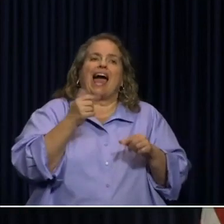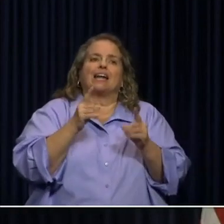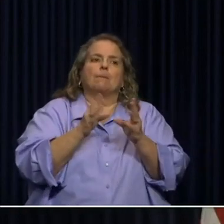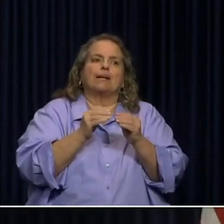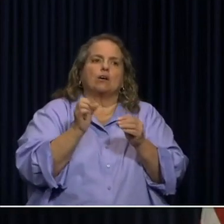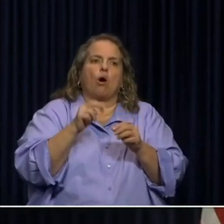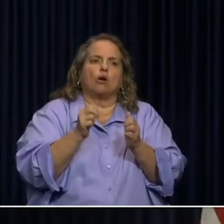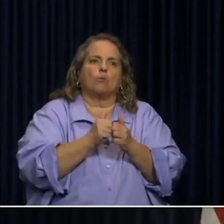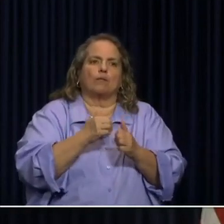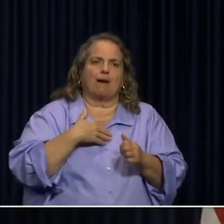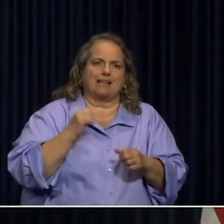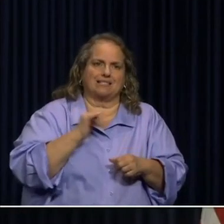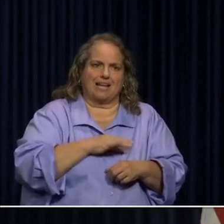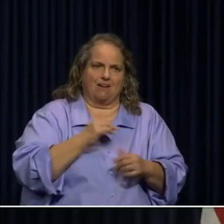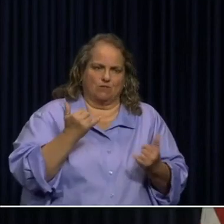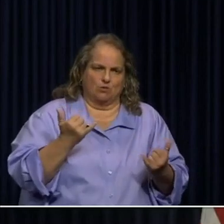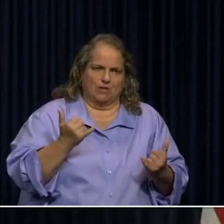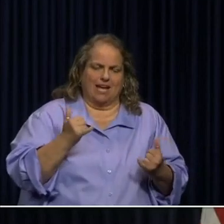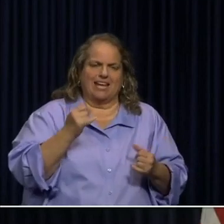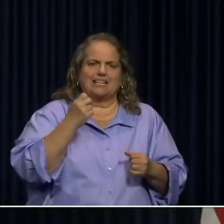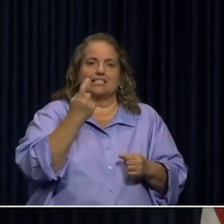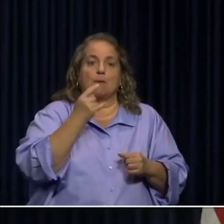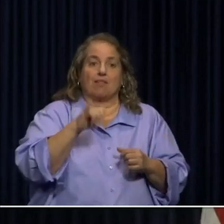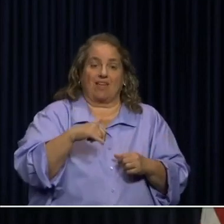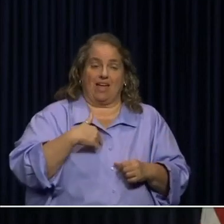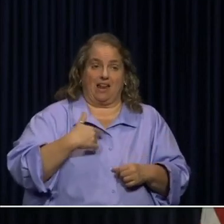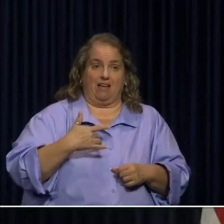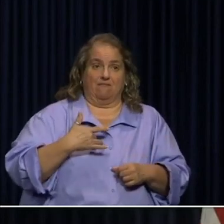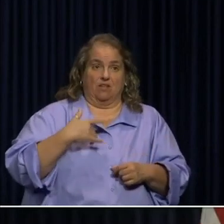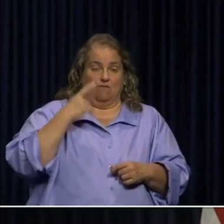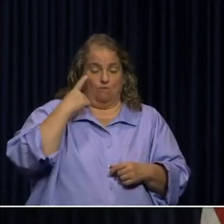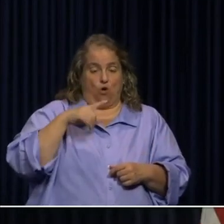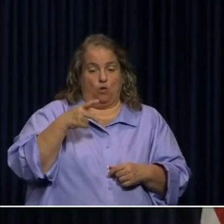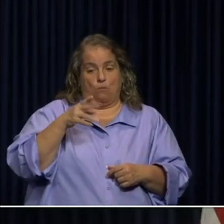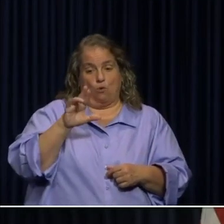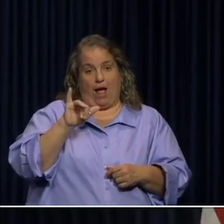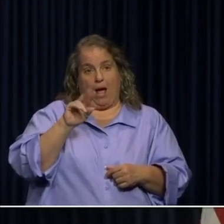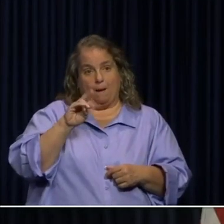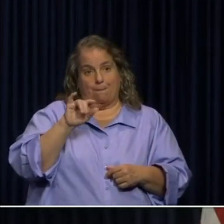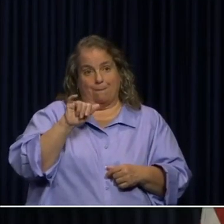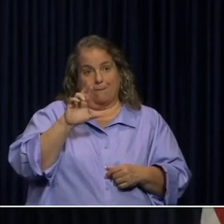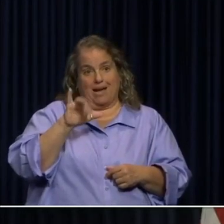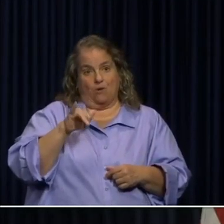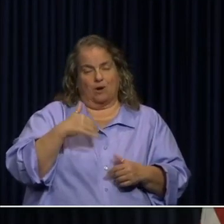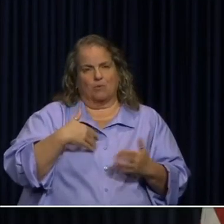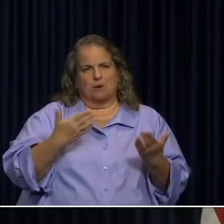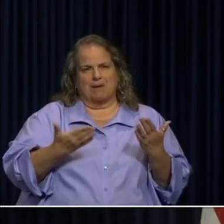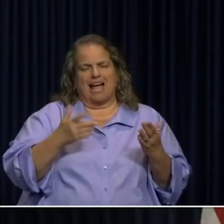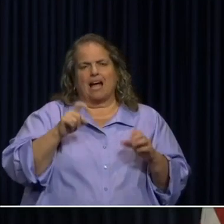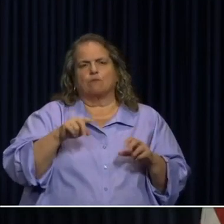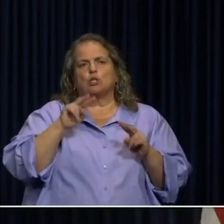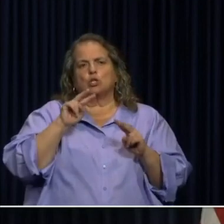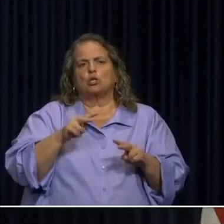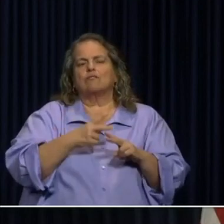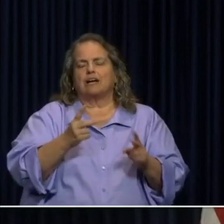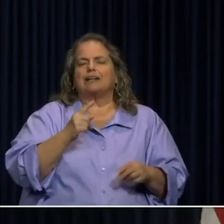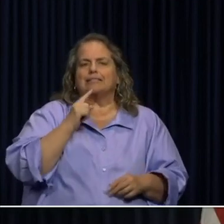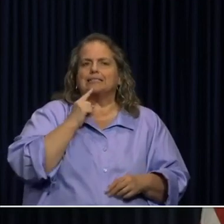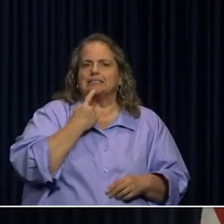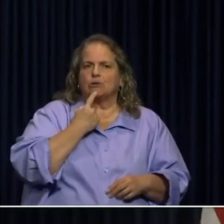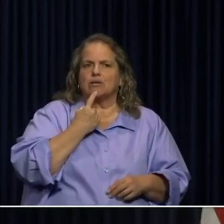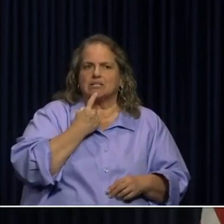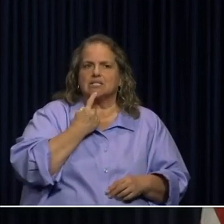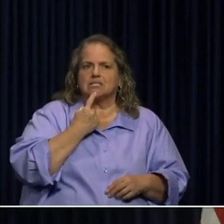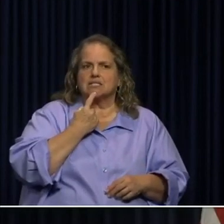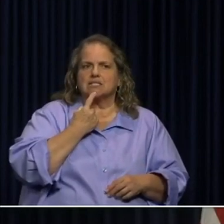with my staff. It's something that I believe for the primary we have to not only be looking very seriously at, but